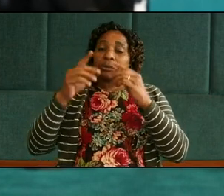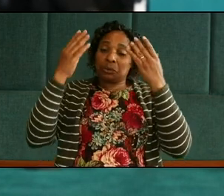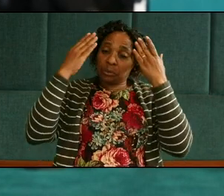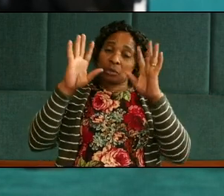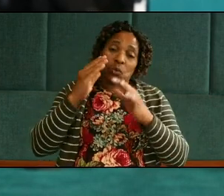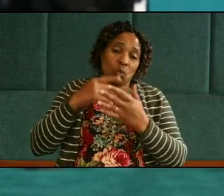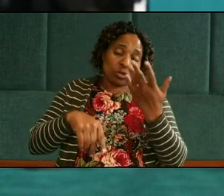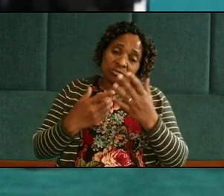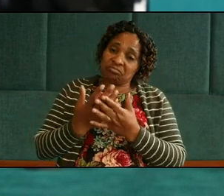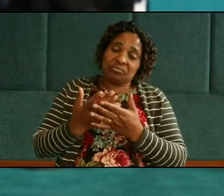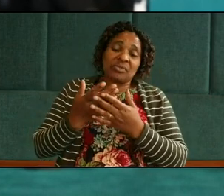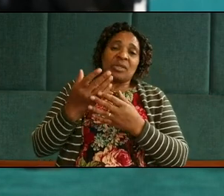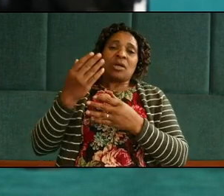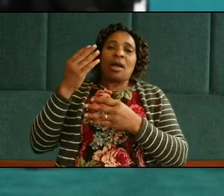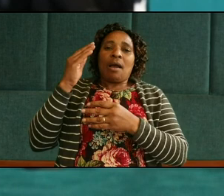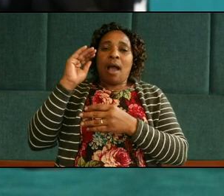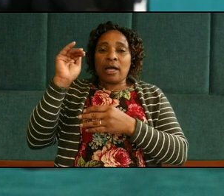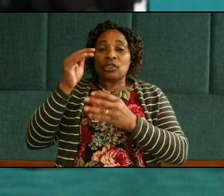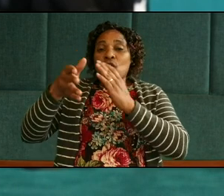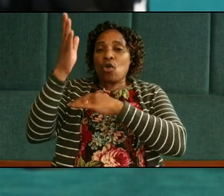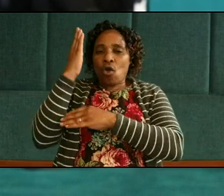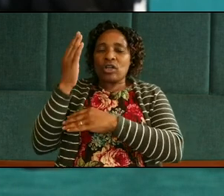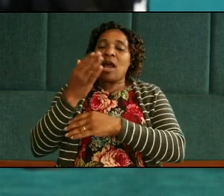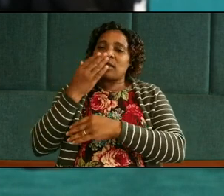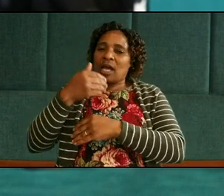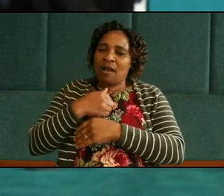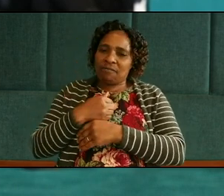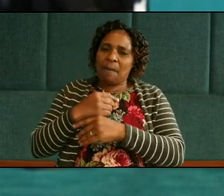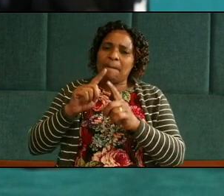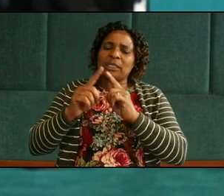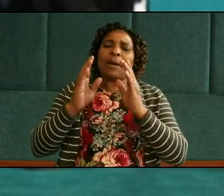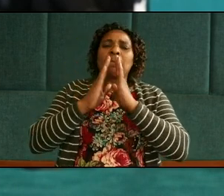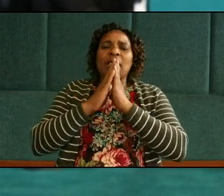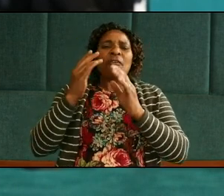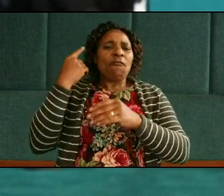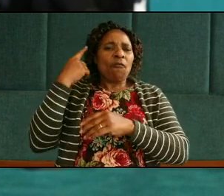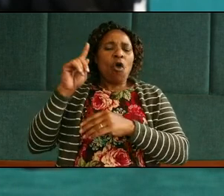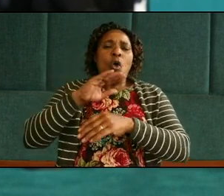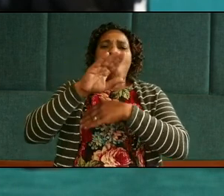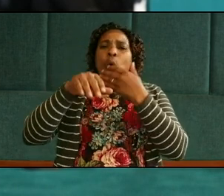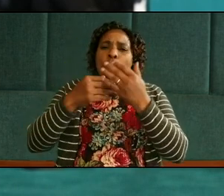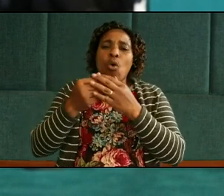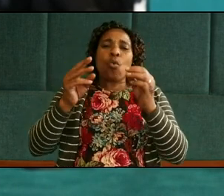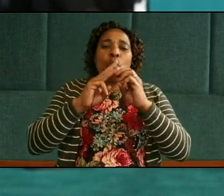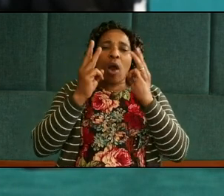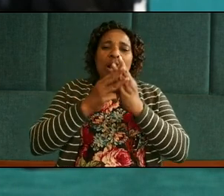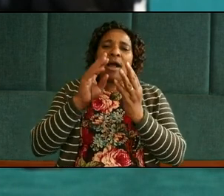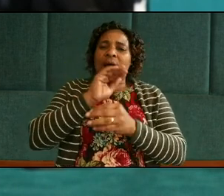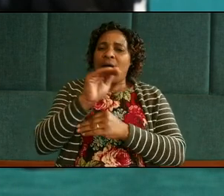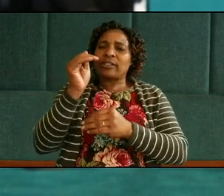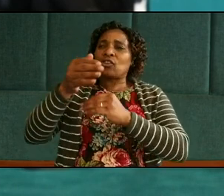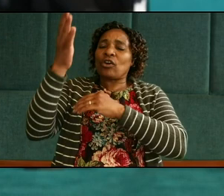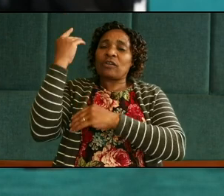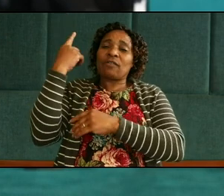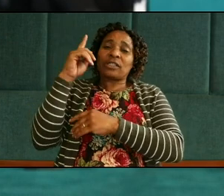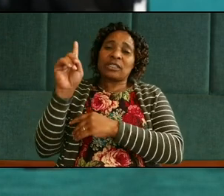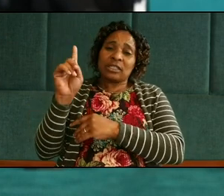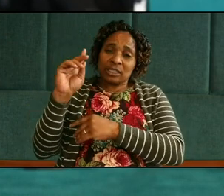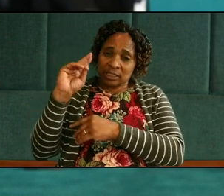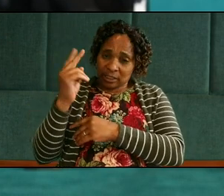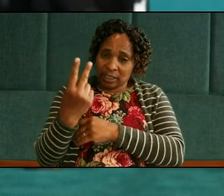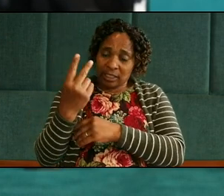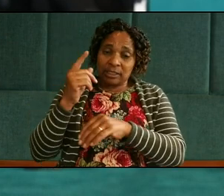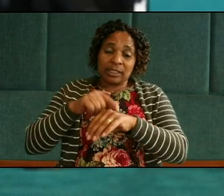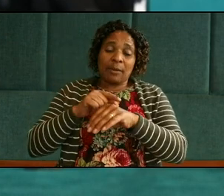you want me to do?" Without having an answer, she started praying for the whole world. And she asked God for a second time what he wanted her to